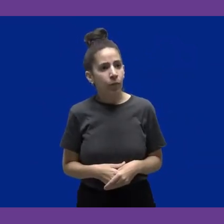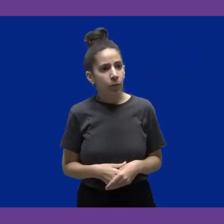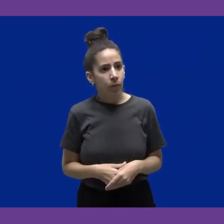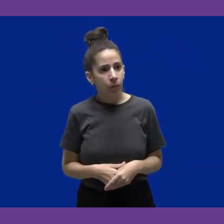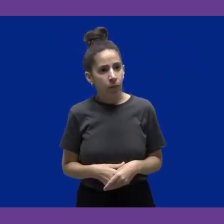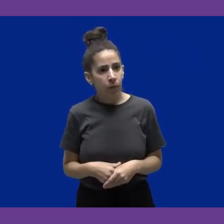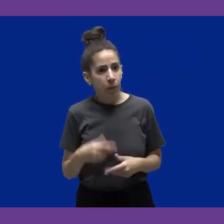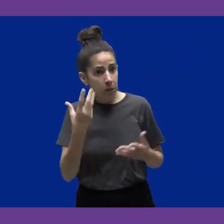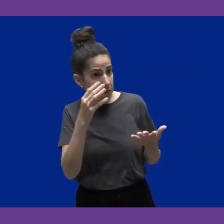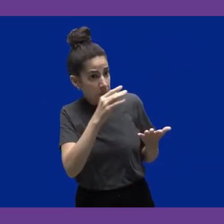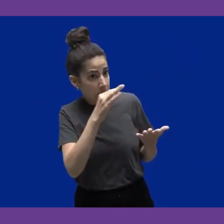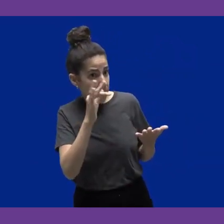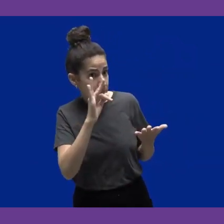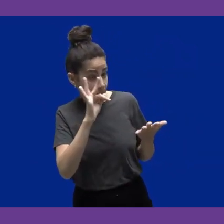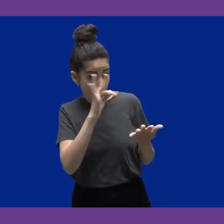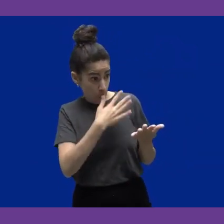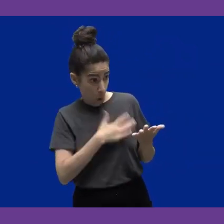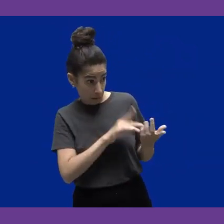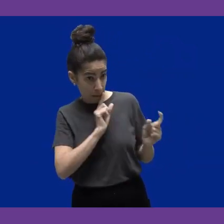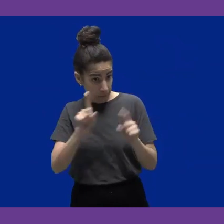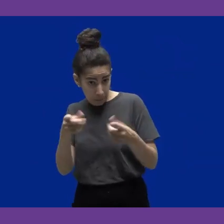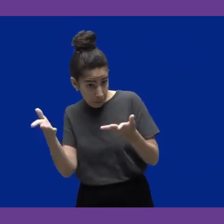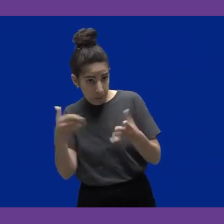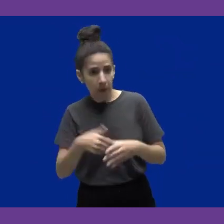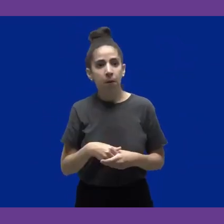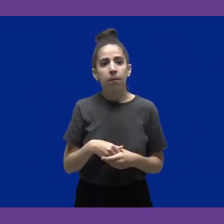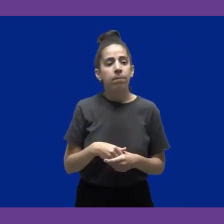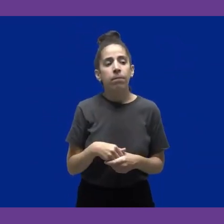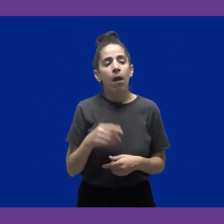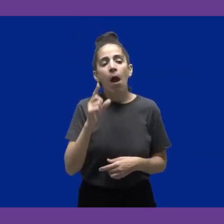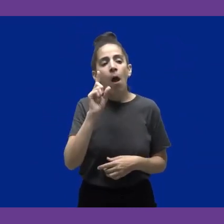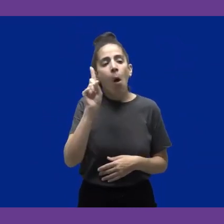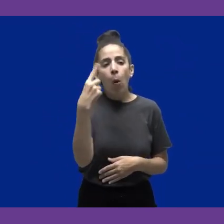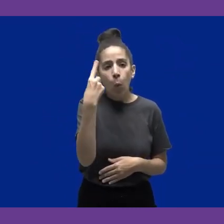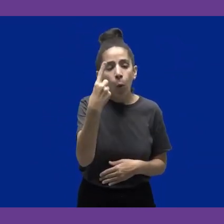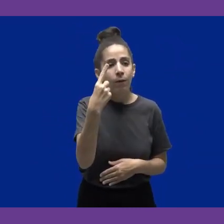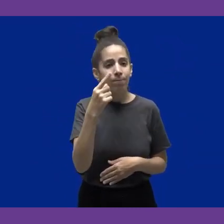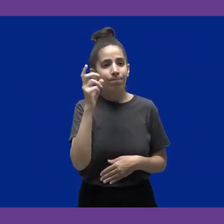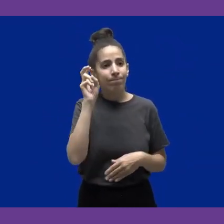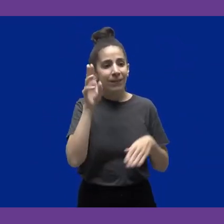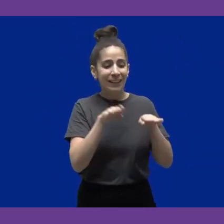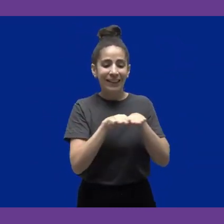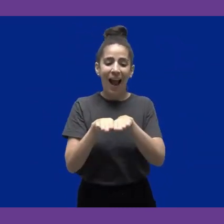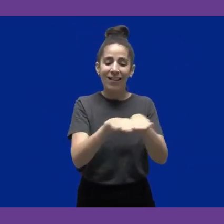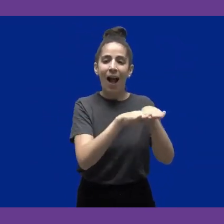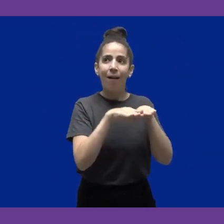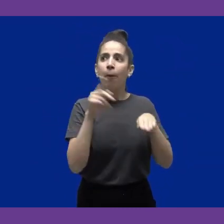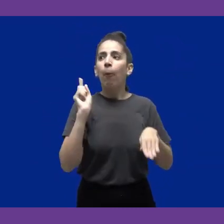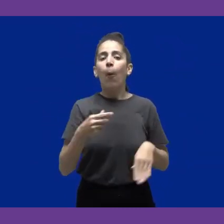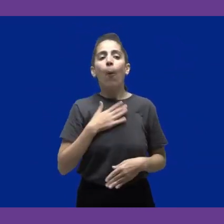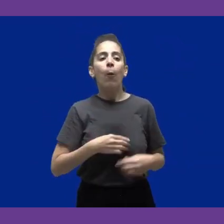is not enough. Well, the standards will always be voluntary, but the important thing for the relation